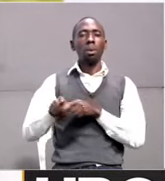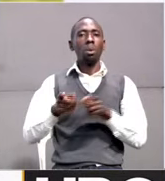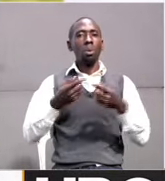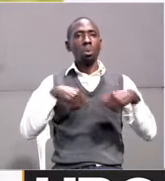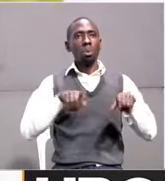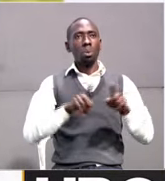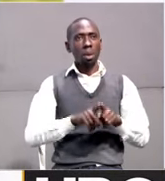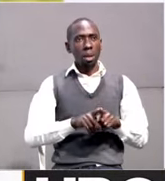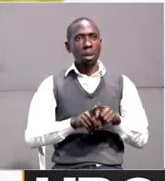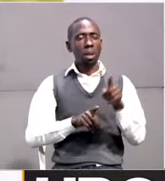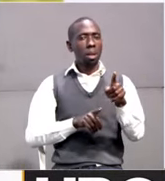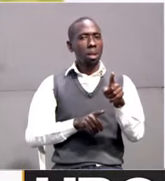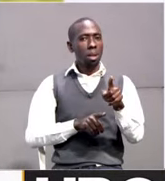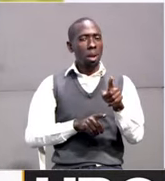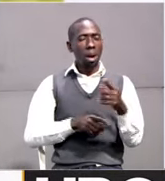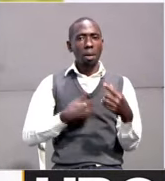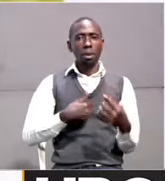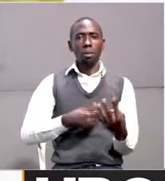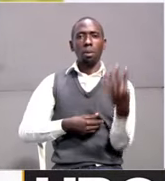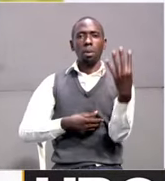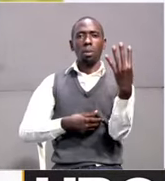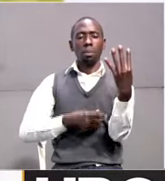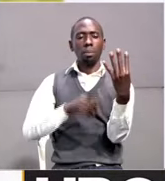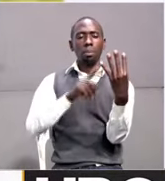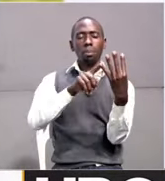we pointed out for you the four sectors: